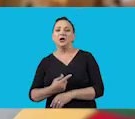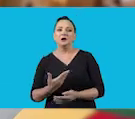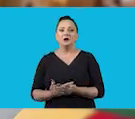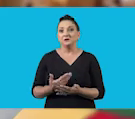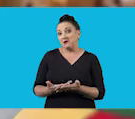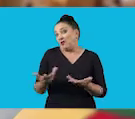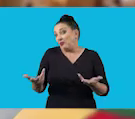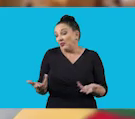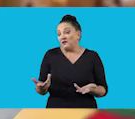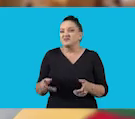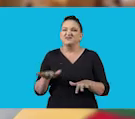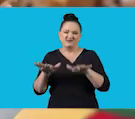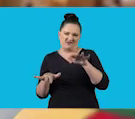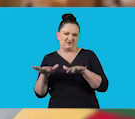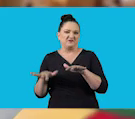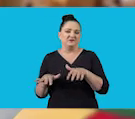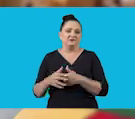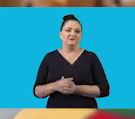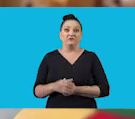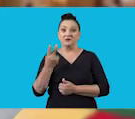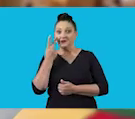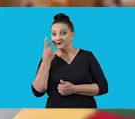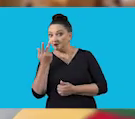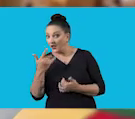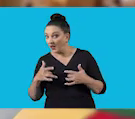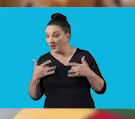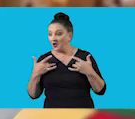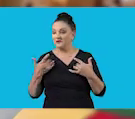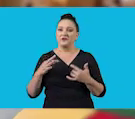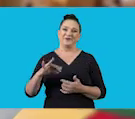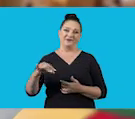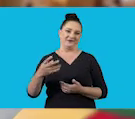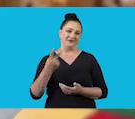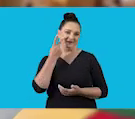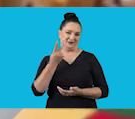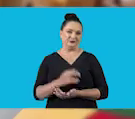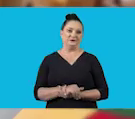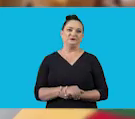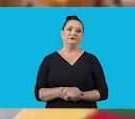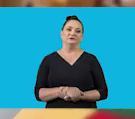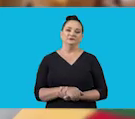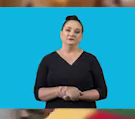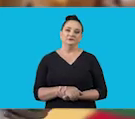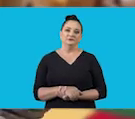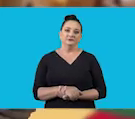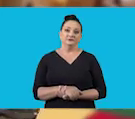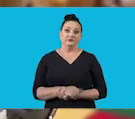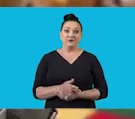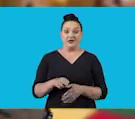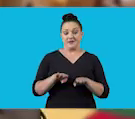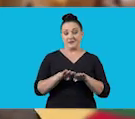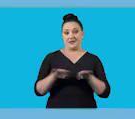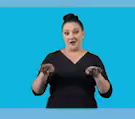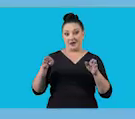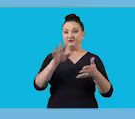see if there's any correlation between what we're learning here and our everyday lives. So let's begin. So we have a